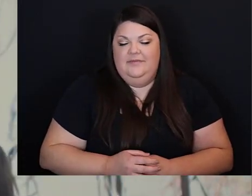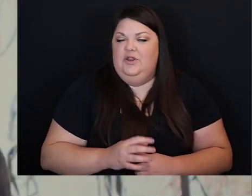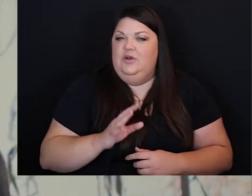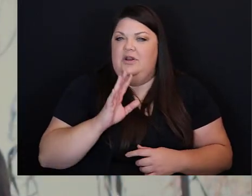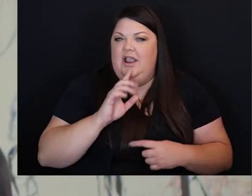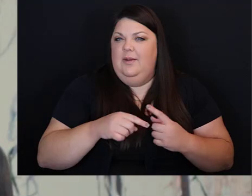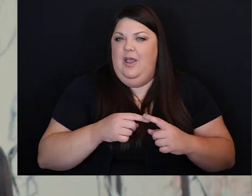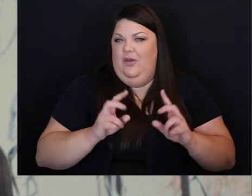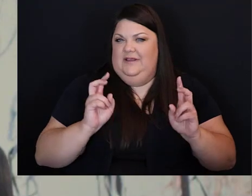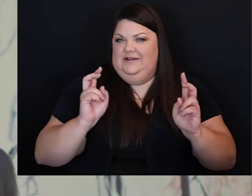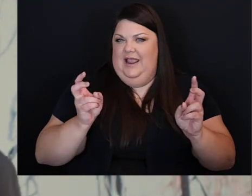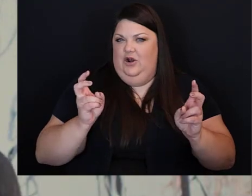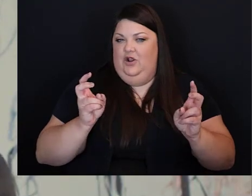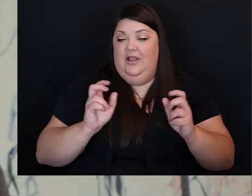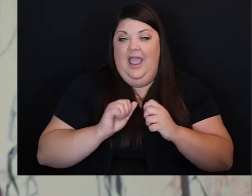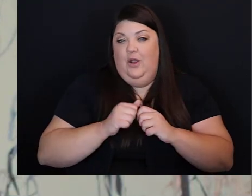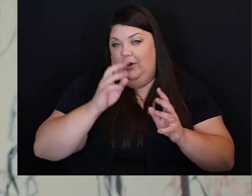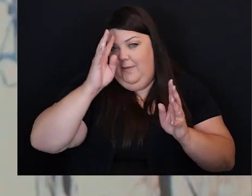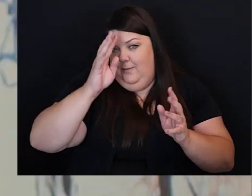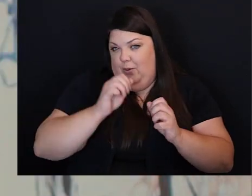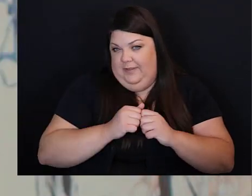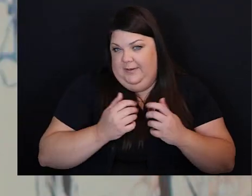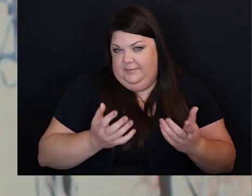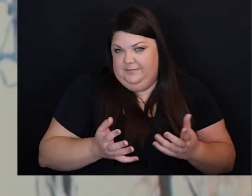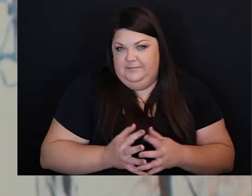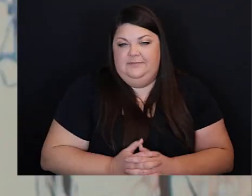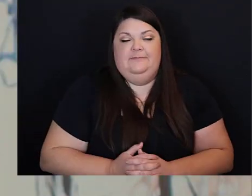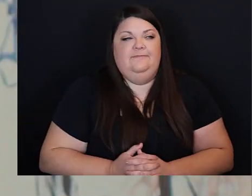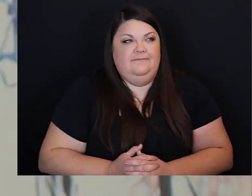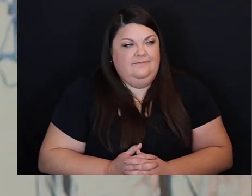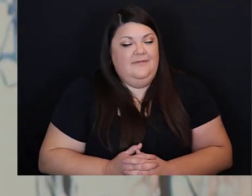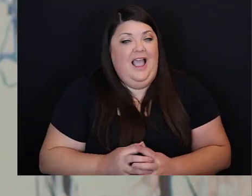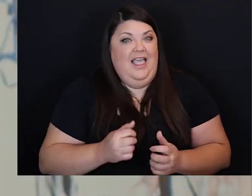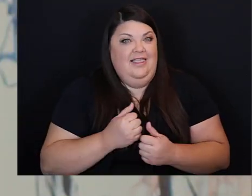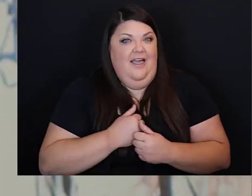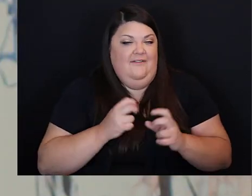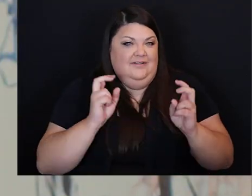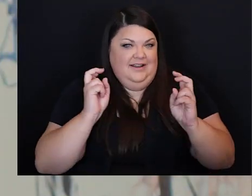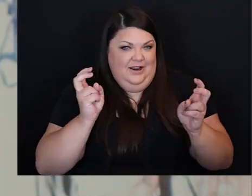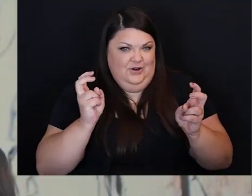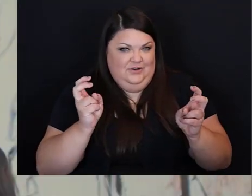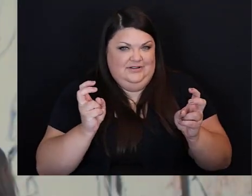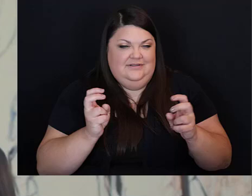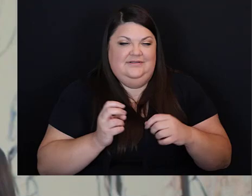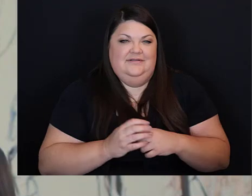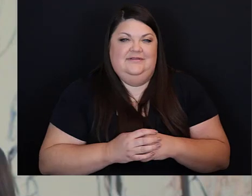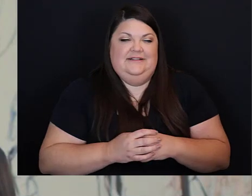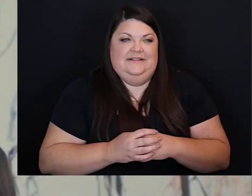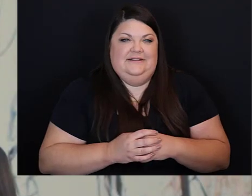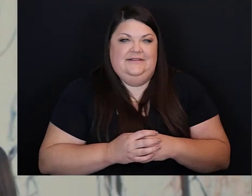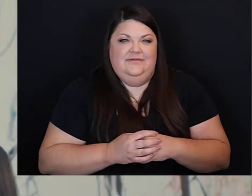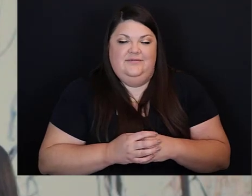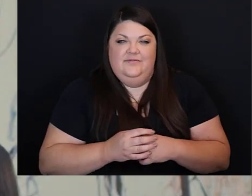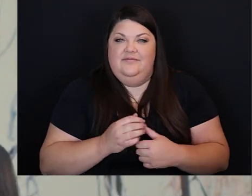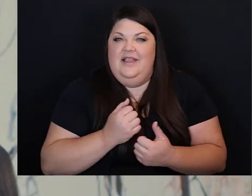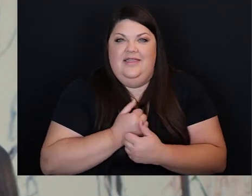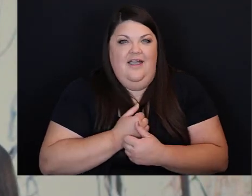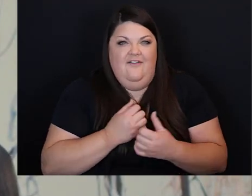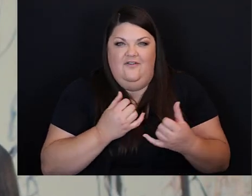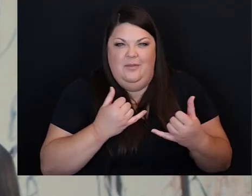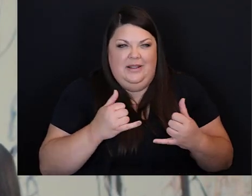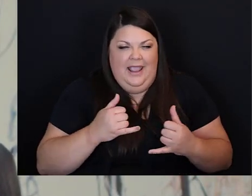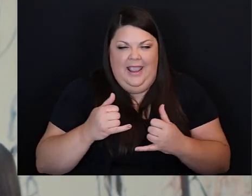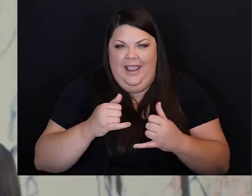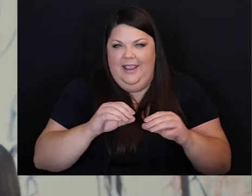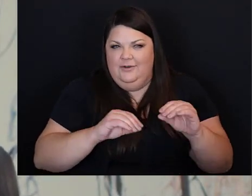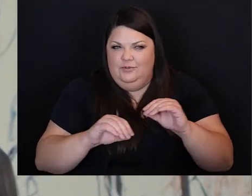Talk about the title and how you came up with it. I love titles. I love playing